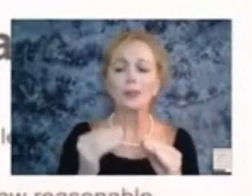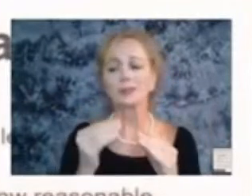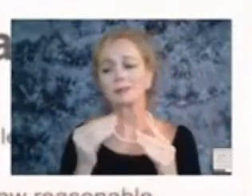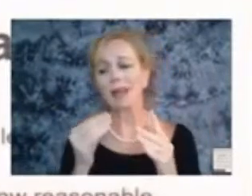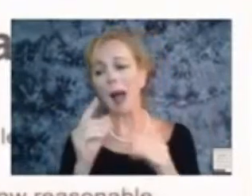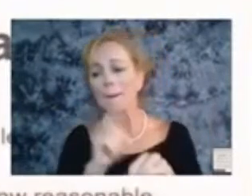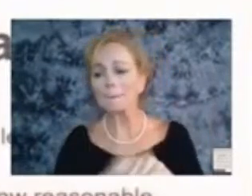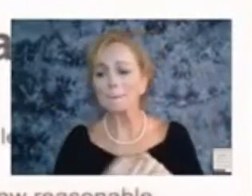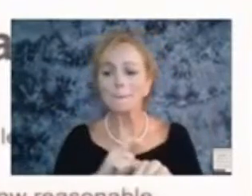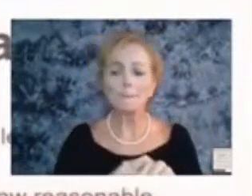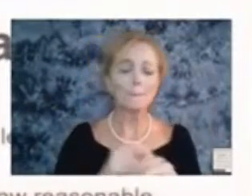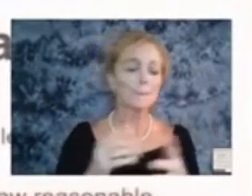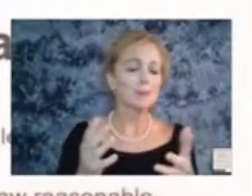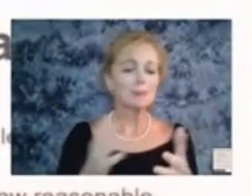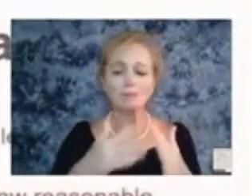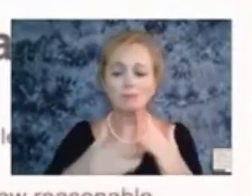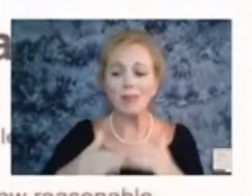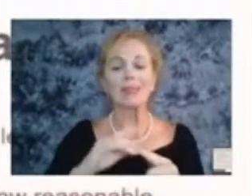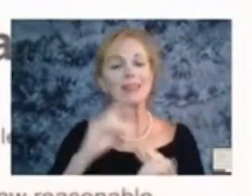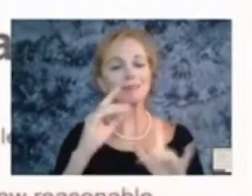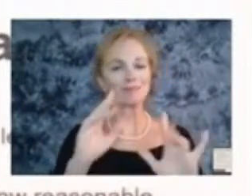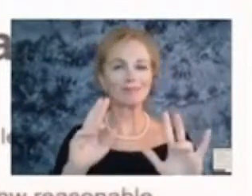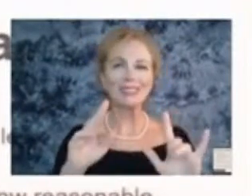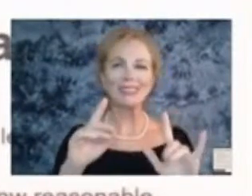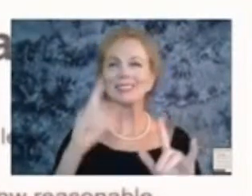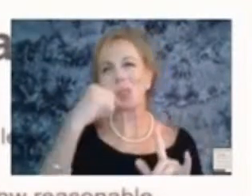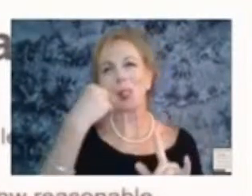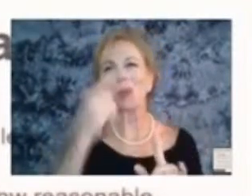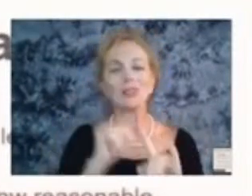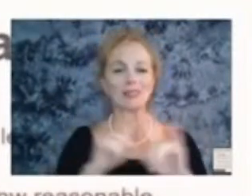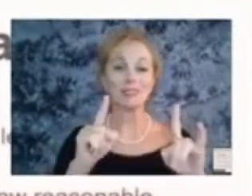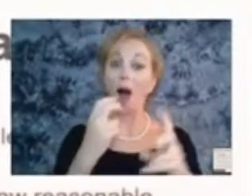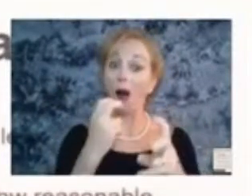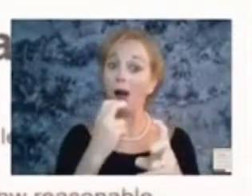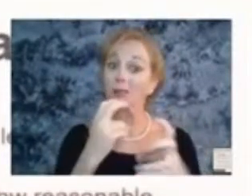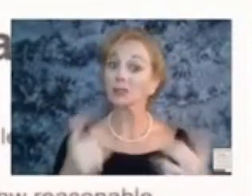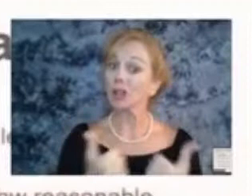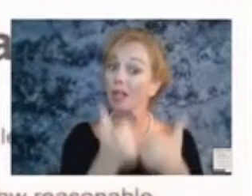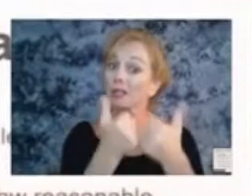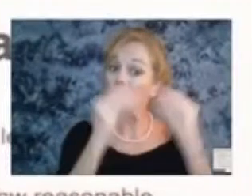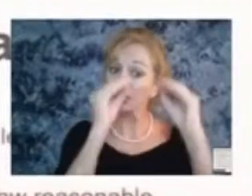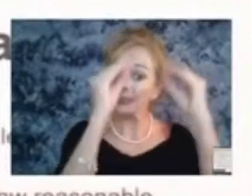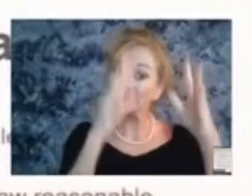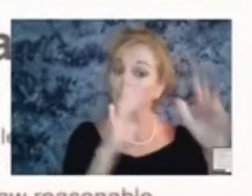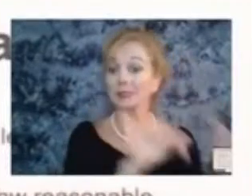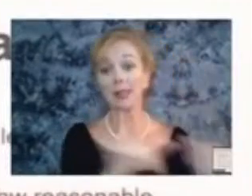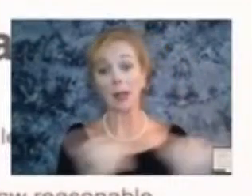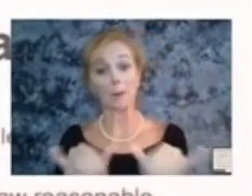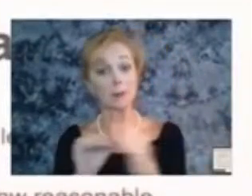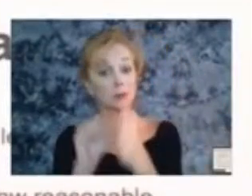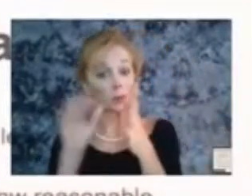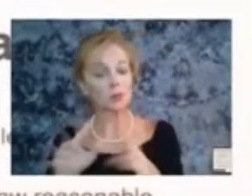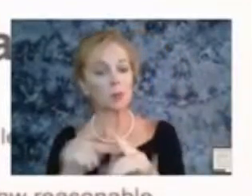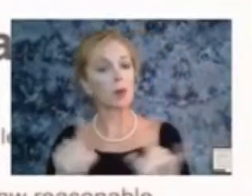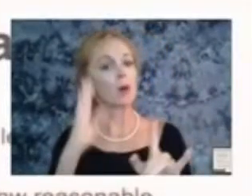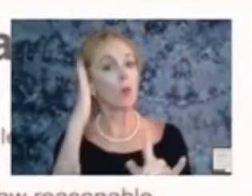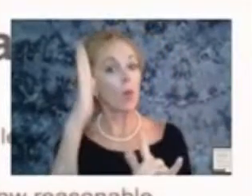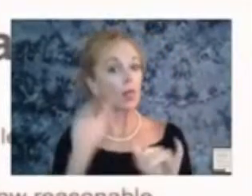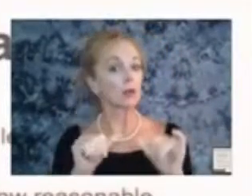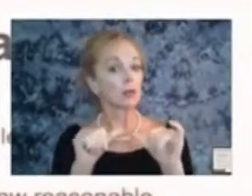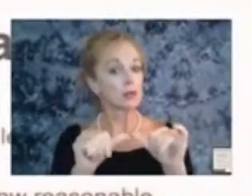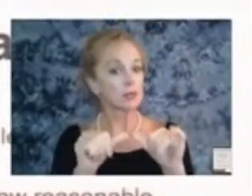going to need to feel different and look different. And that's going to be just as hard on our teachers as it is our students. But we will continue to adhere to